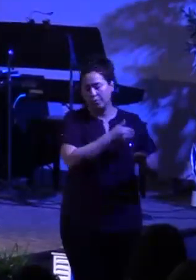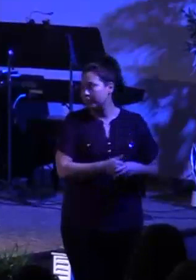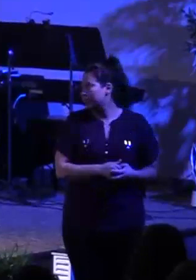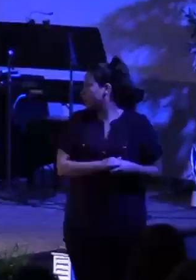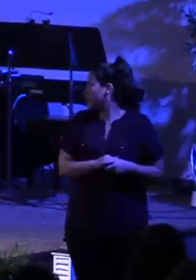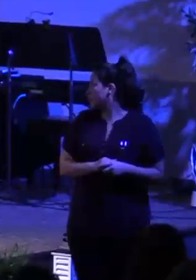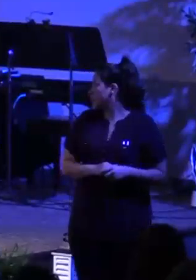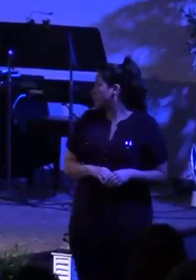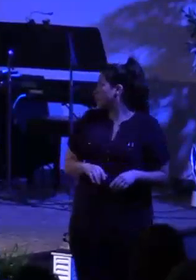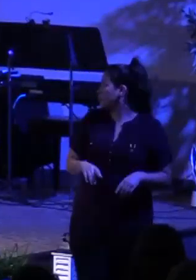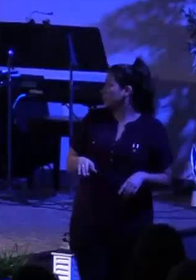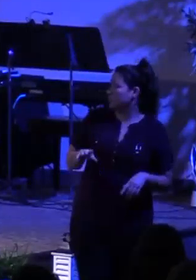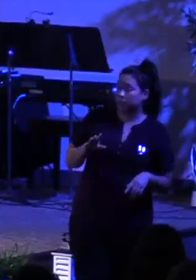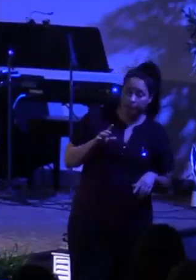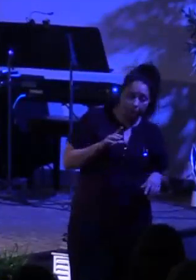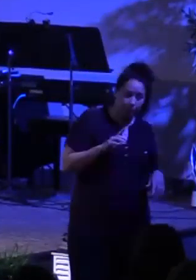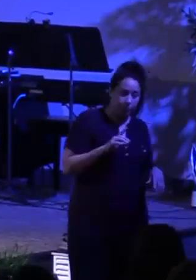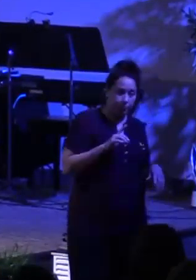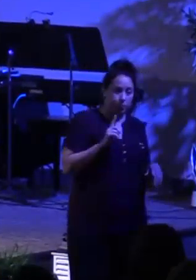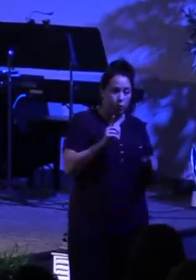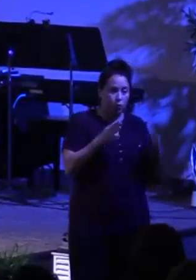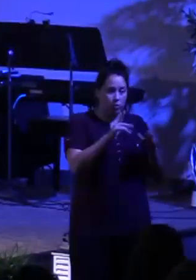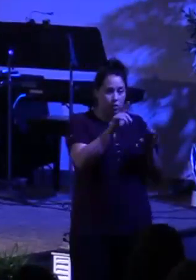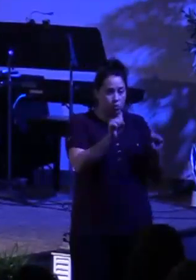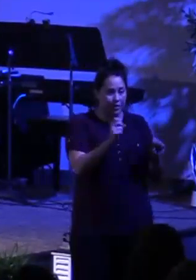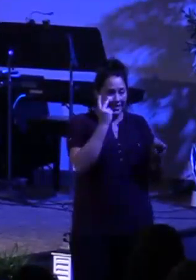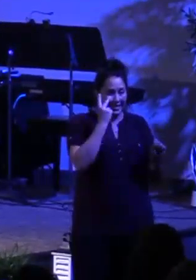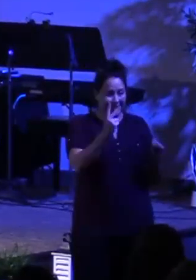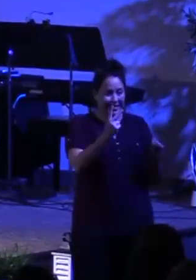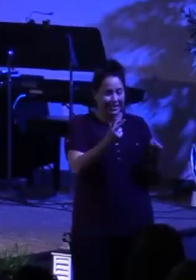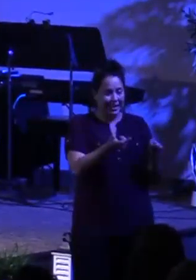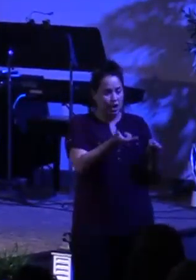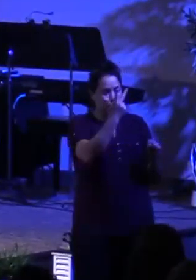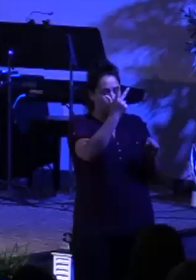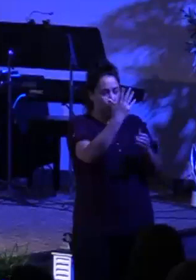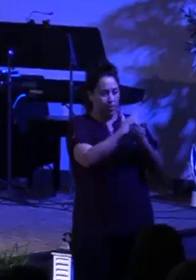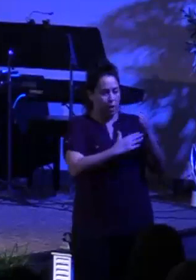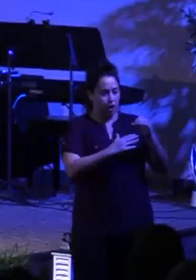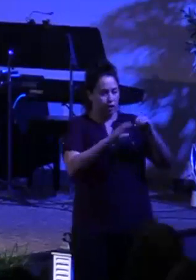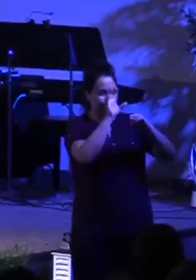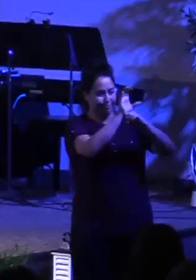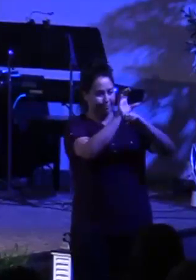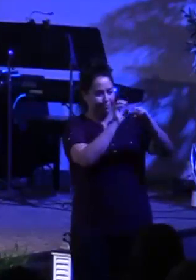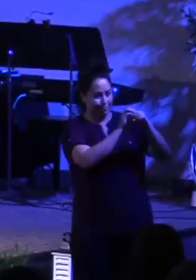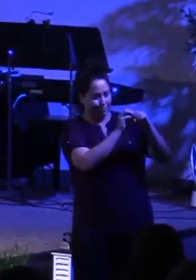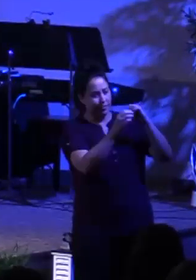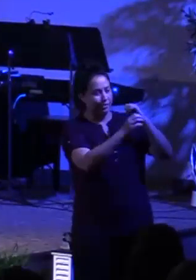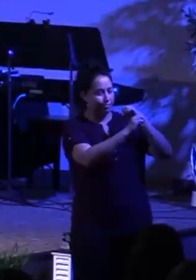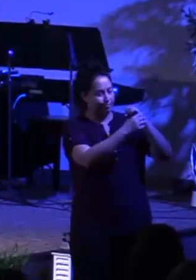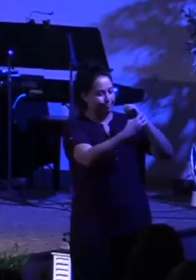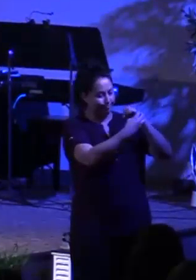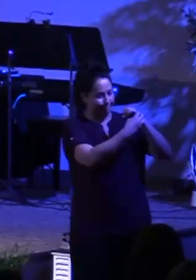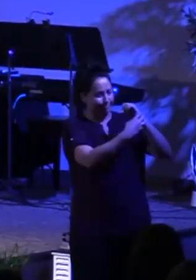so many parts of the brain, but there's one way to see it is a triune brain. It's 3 parts. The 3 parts also have subparts and stuff